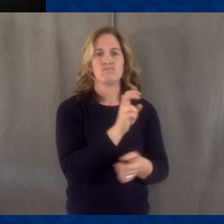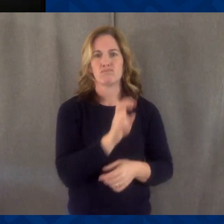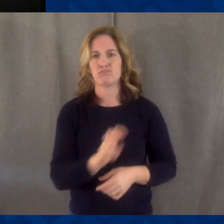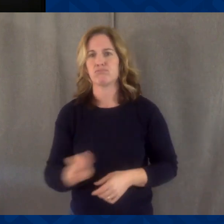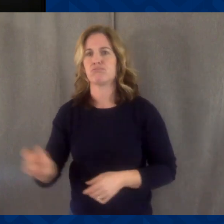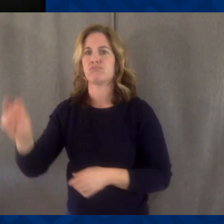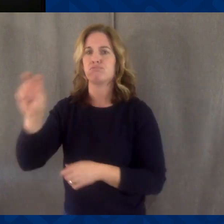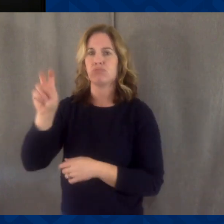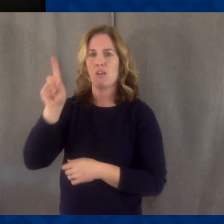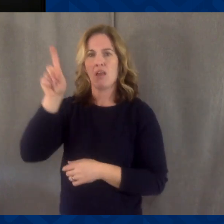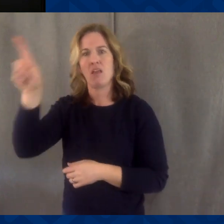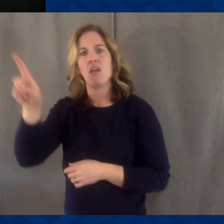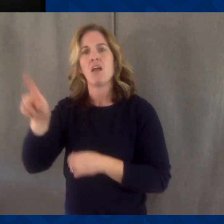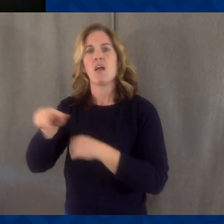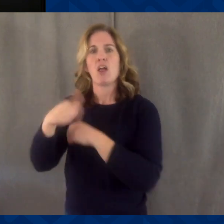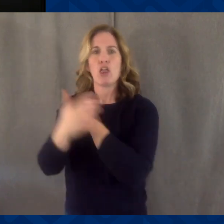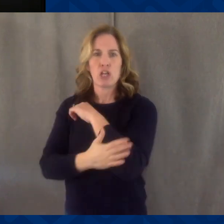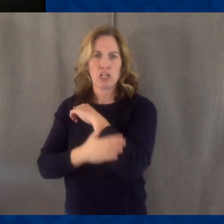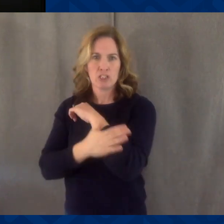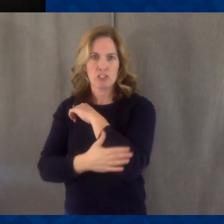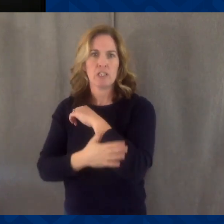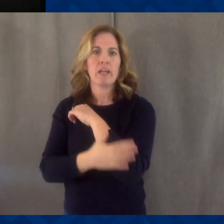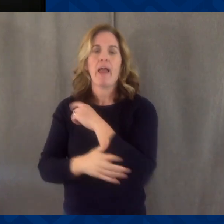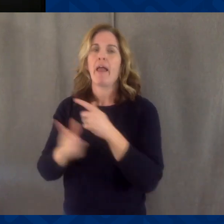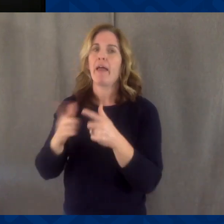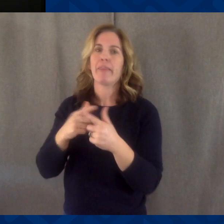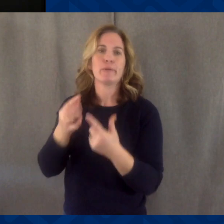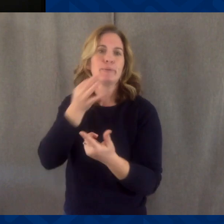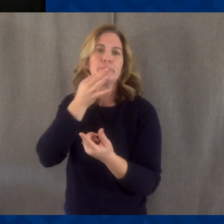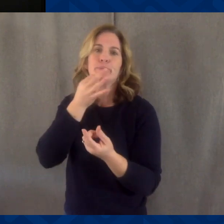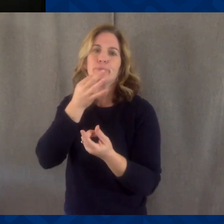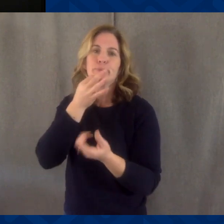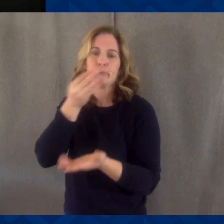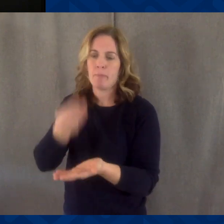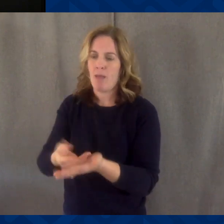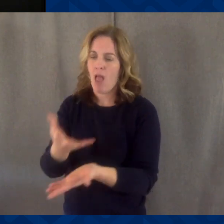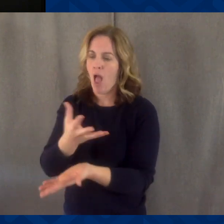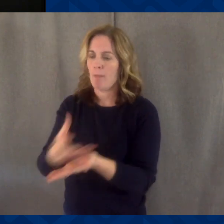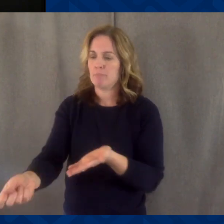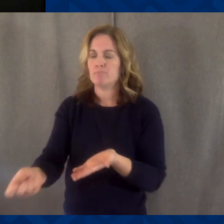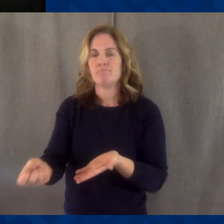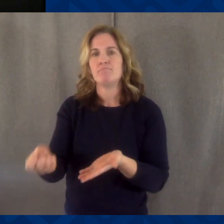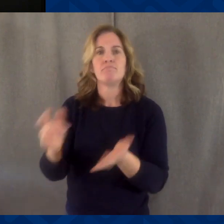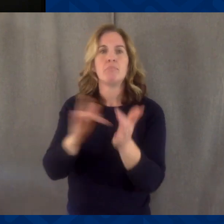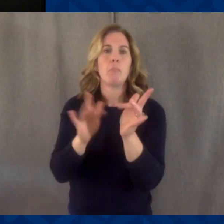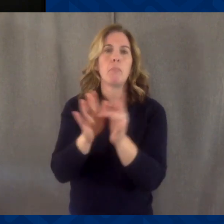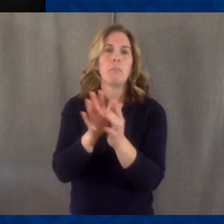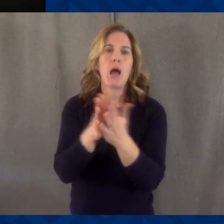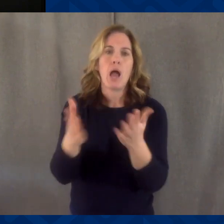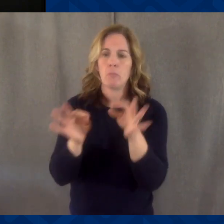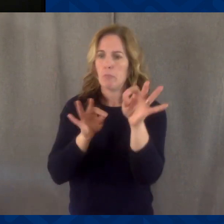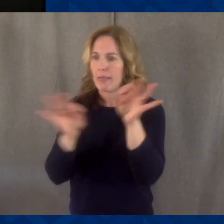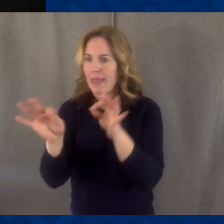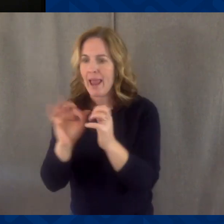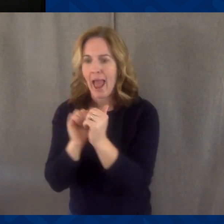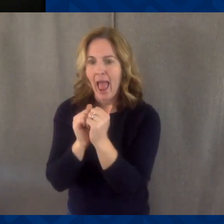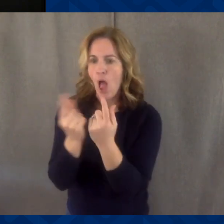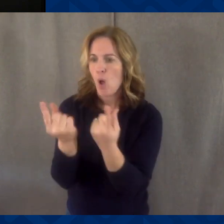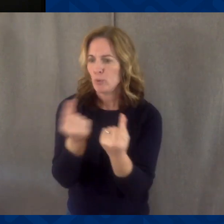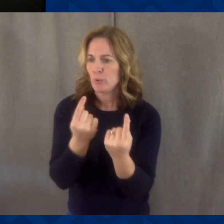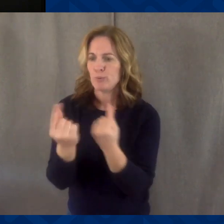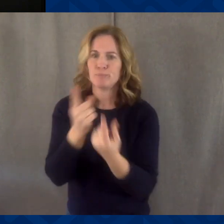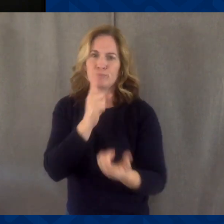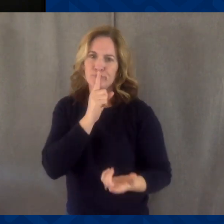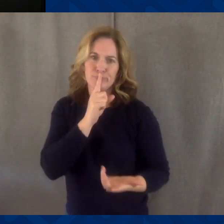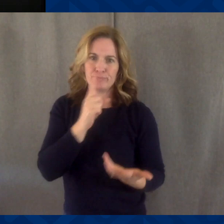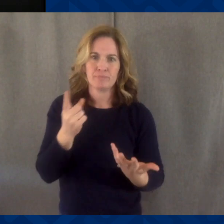country, and before long he loses everything. The Bible doesn't give us many details here. It just says that he squandered his wealth on reckless living.